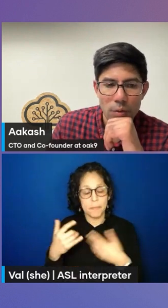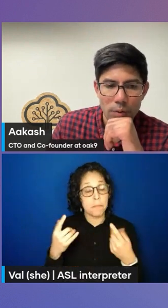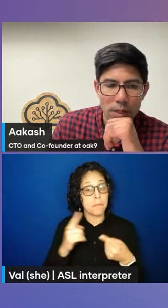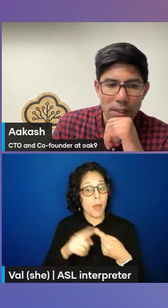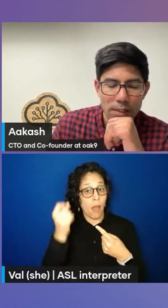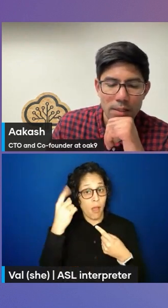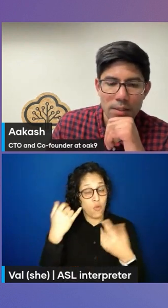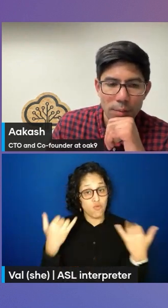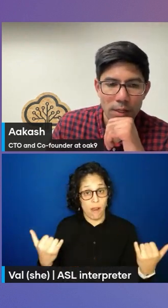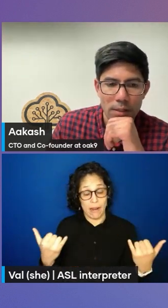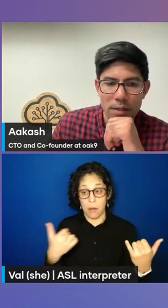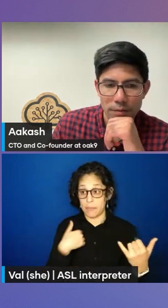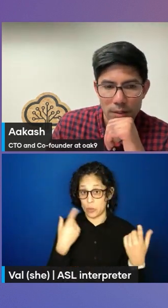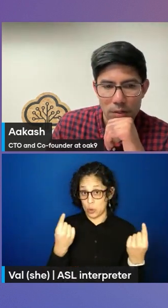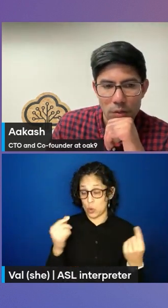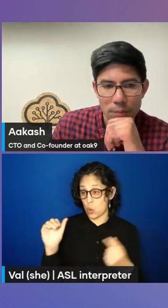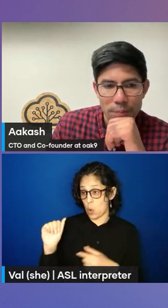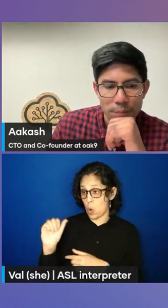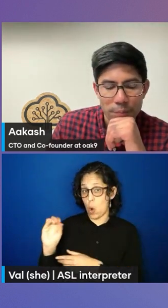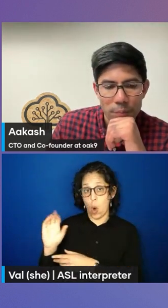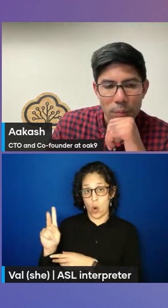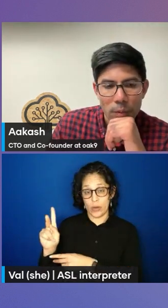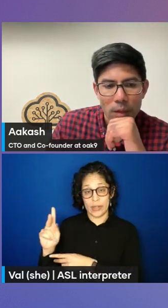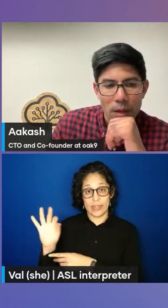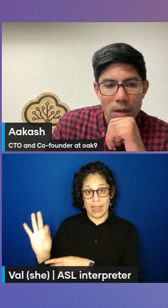integrated Oak9 into my lifecycle.